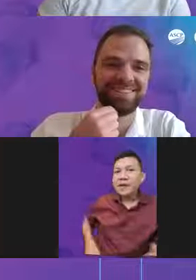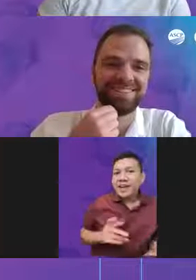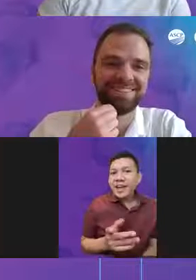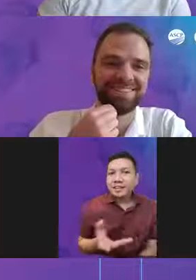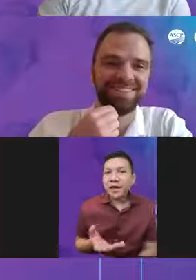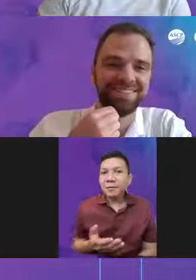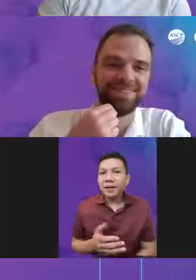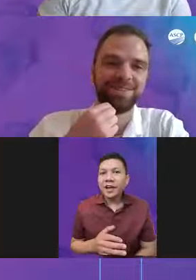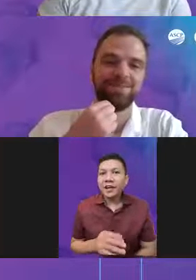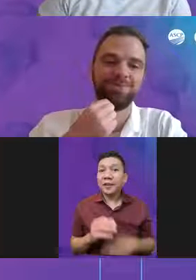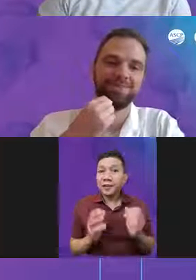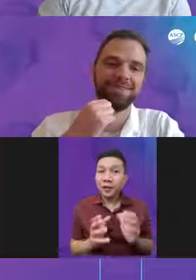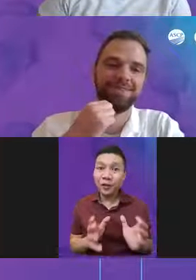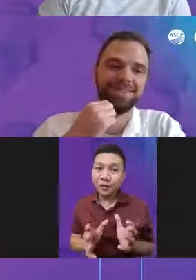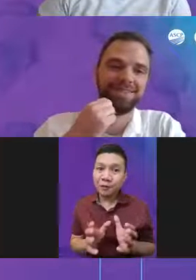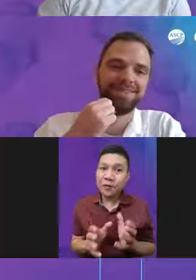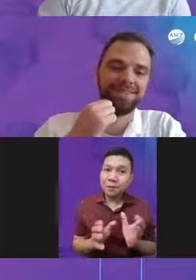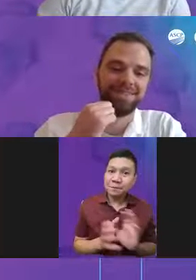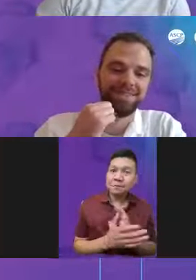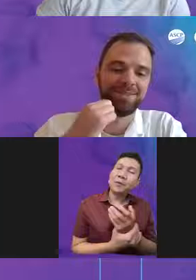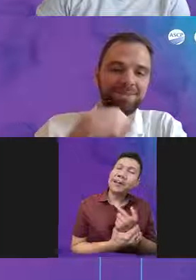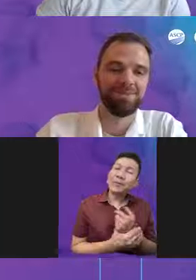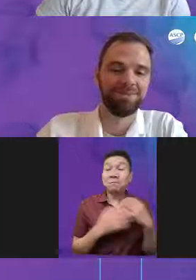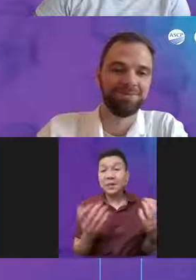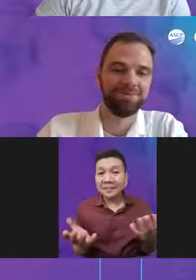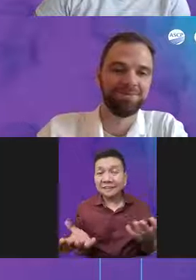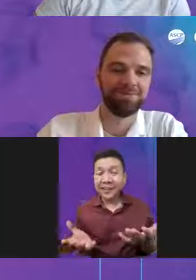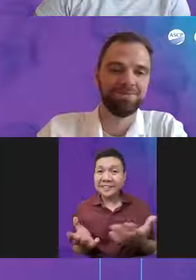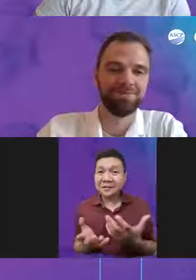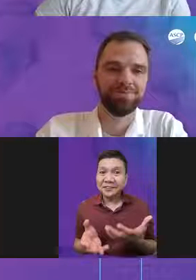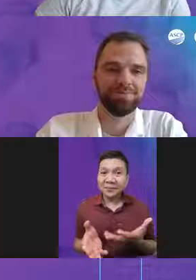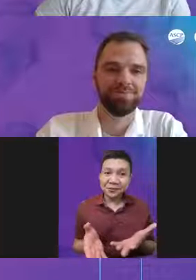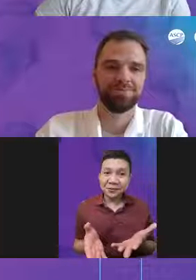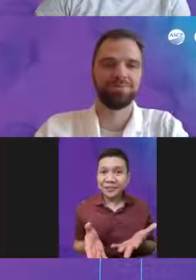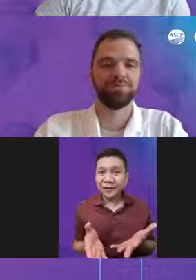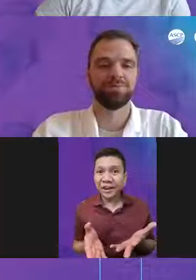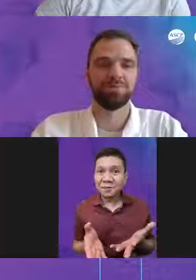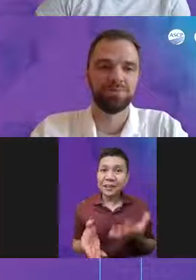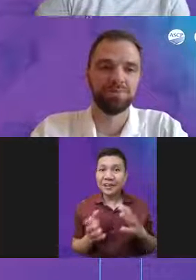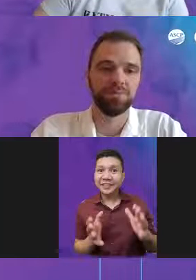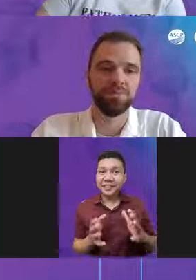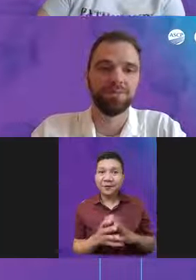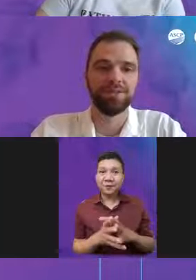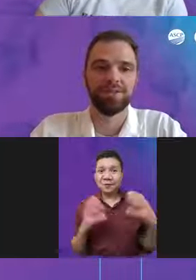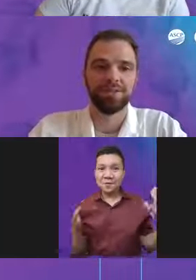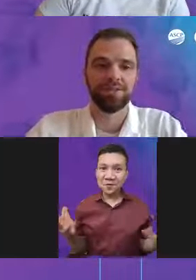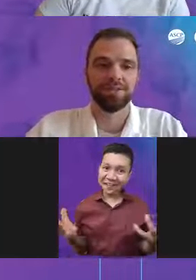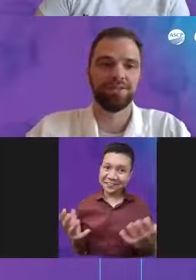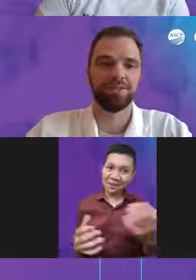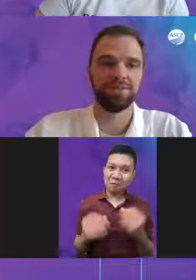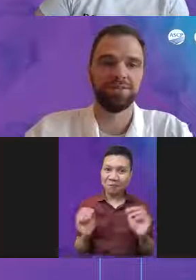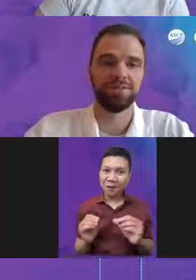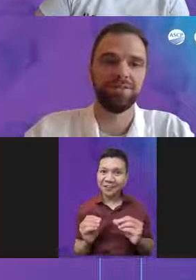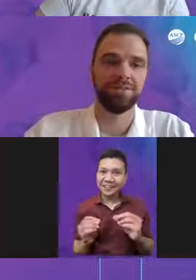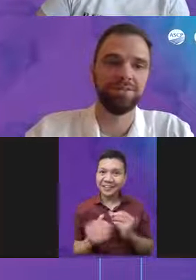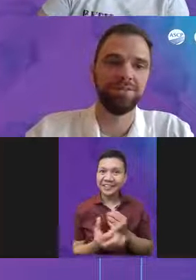But I want to add, and also one of the, I guess, biggest advice that I would tell students or anyone listening or renewing